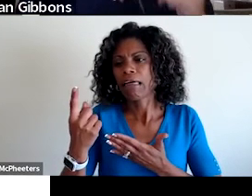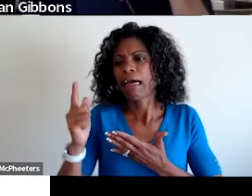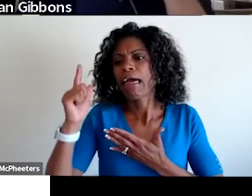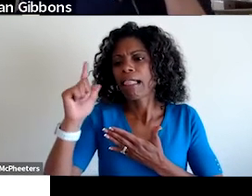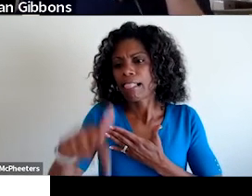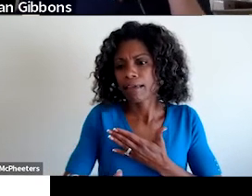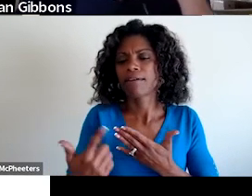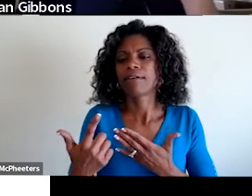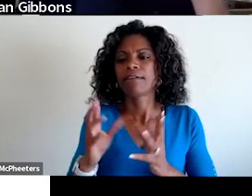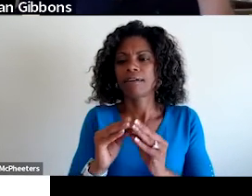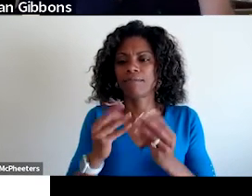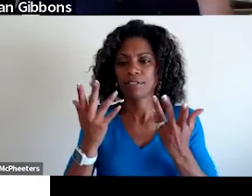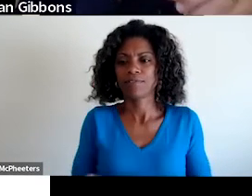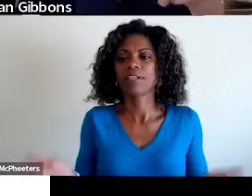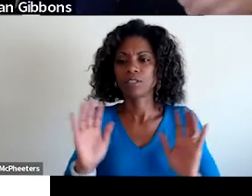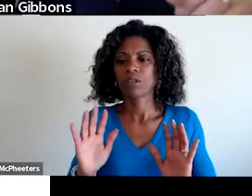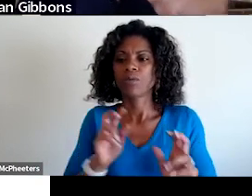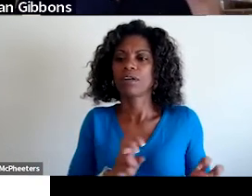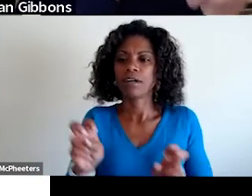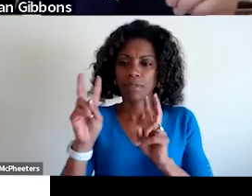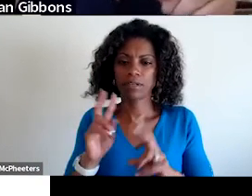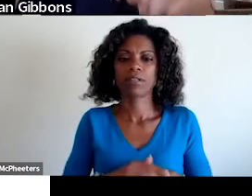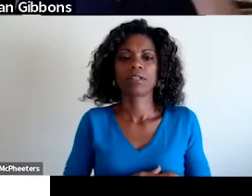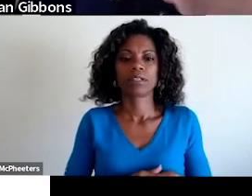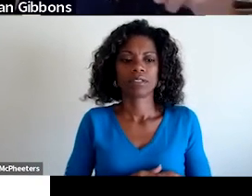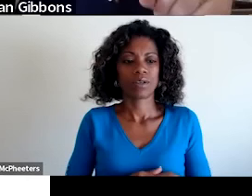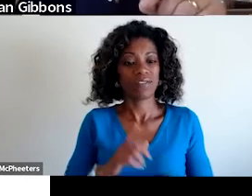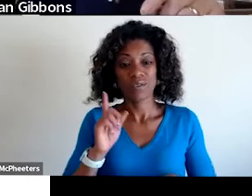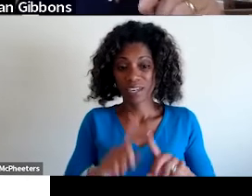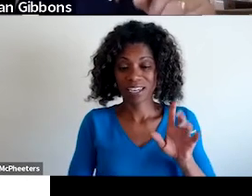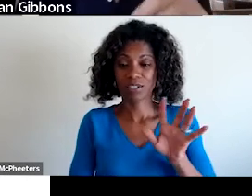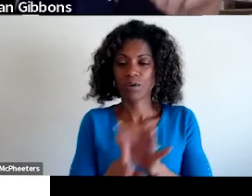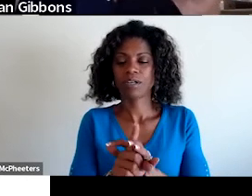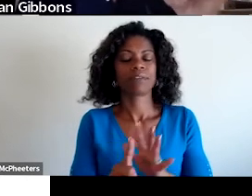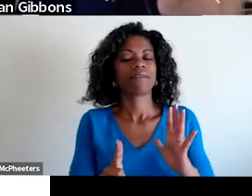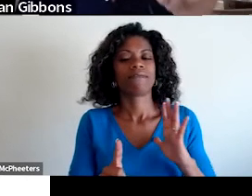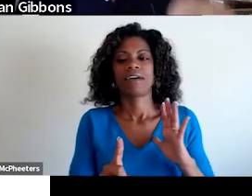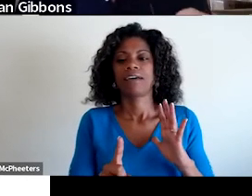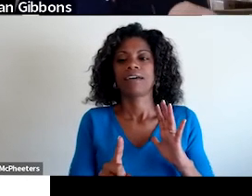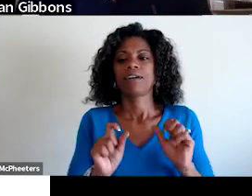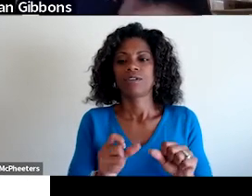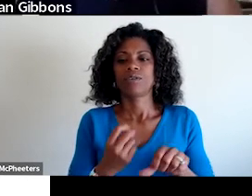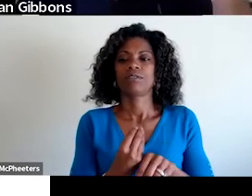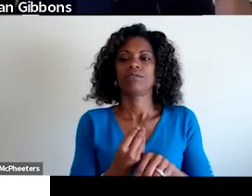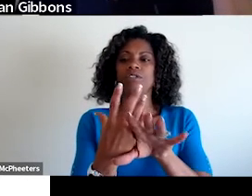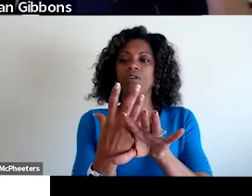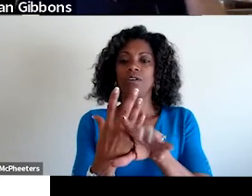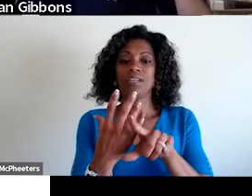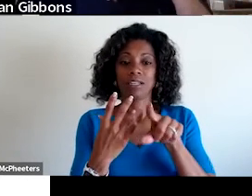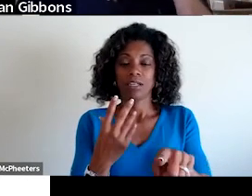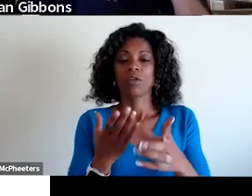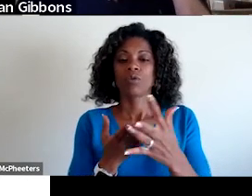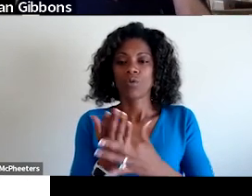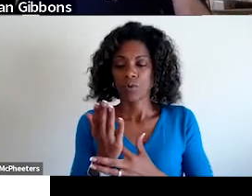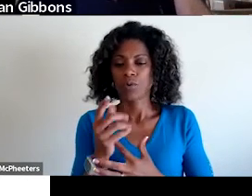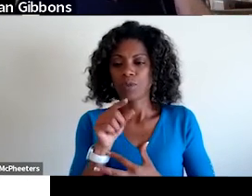conference concluding. So April 13th and 14th, if you're not able to be with us, you can be virtually through the Chronicle. We're also, for all